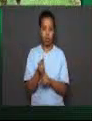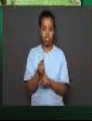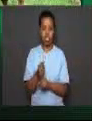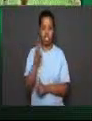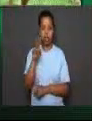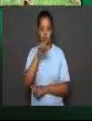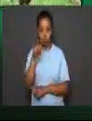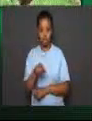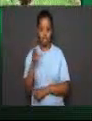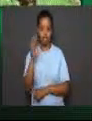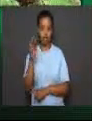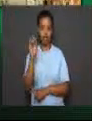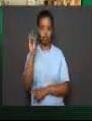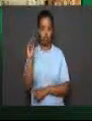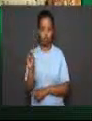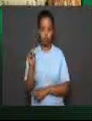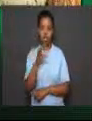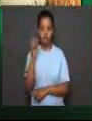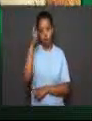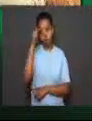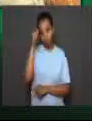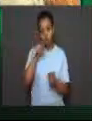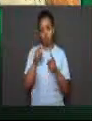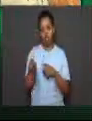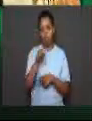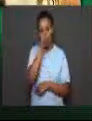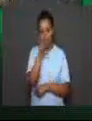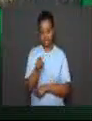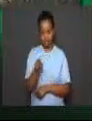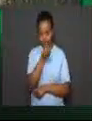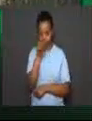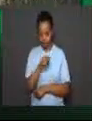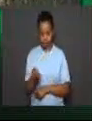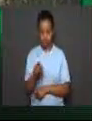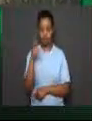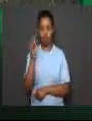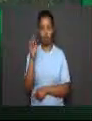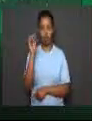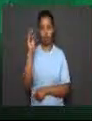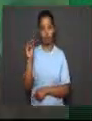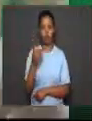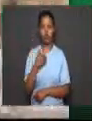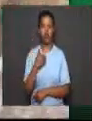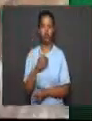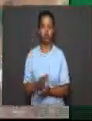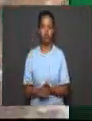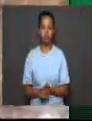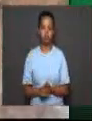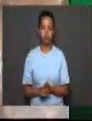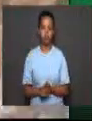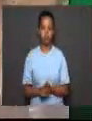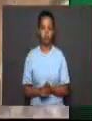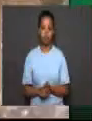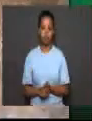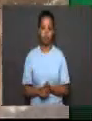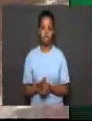WZ chromosomes and males have ZZ chromosomes. In